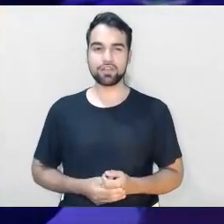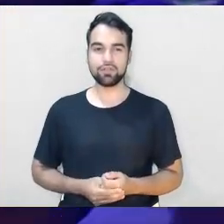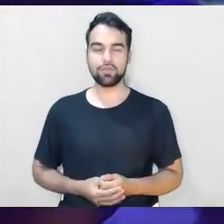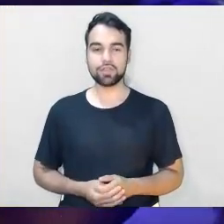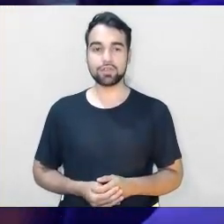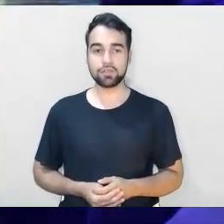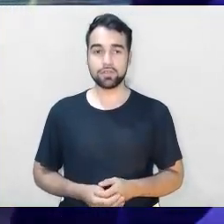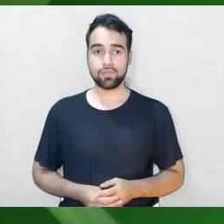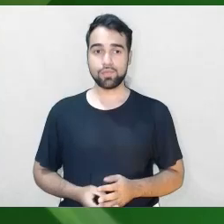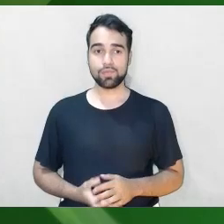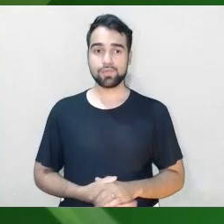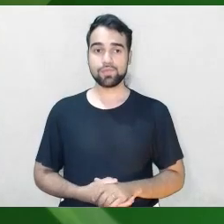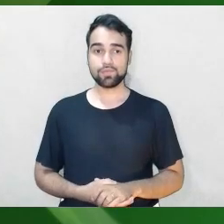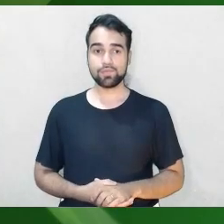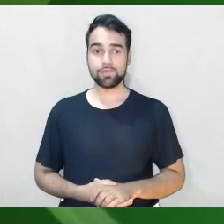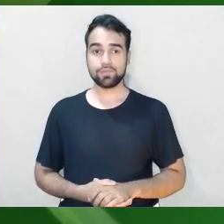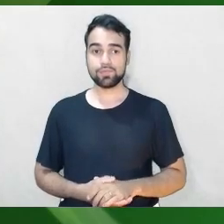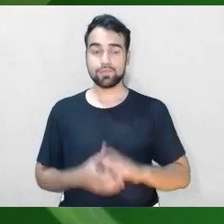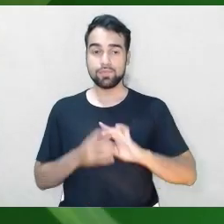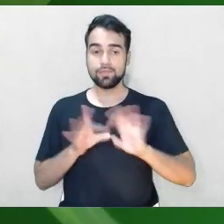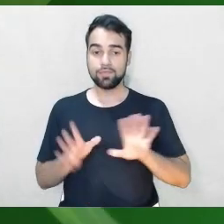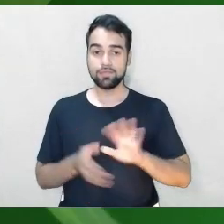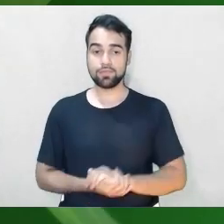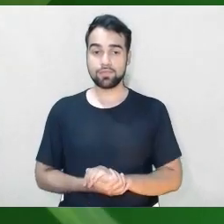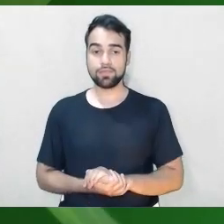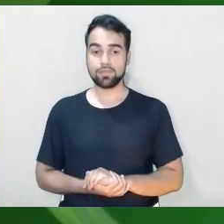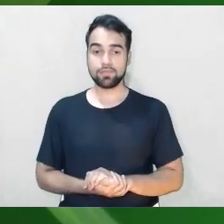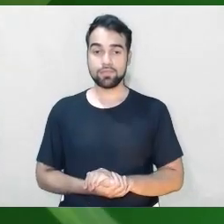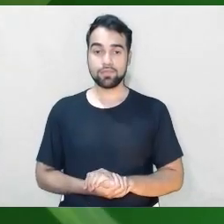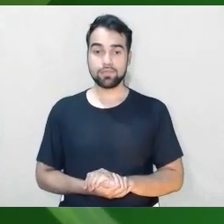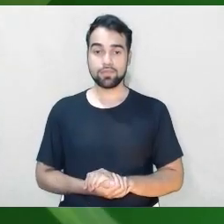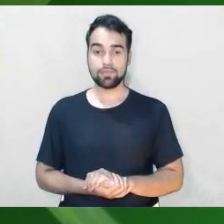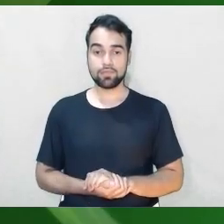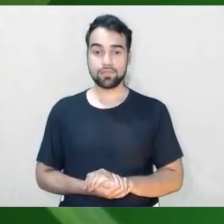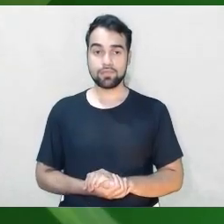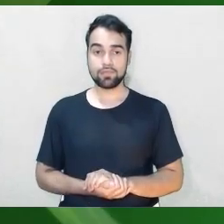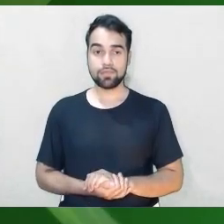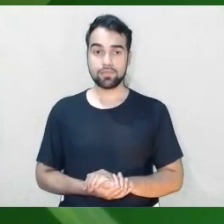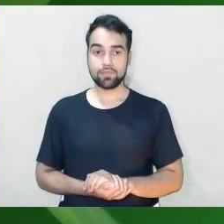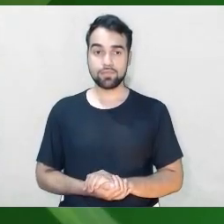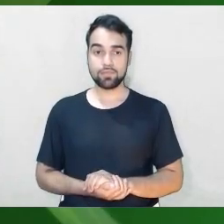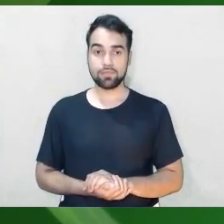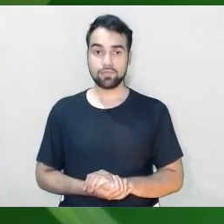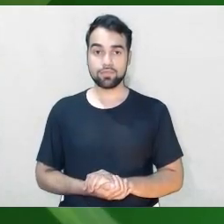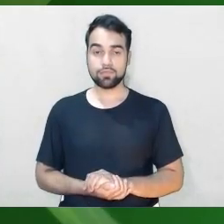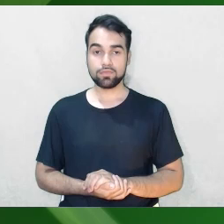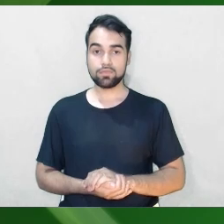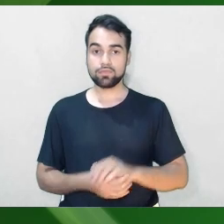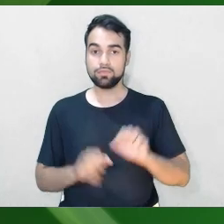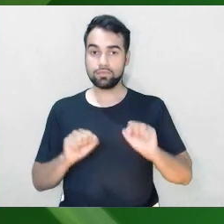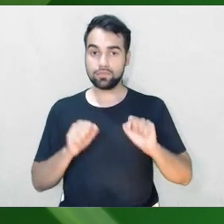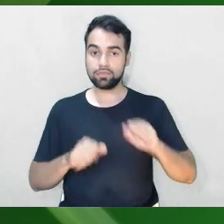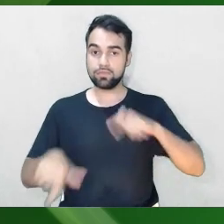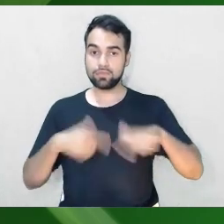security. When we talk about the end value, we talk about availability. The most available the